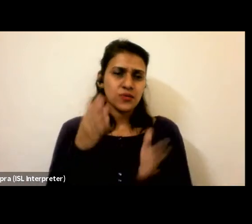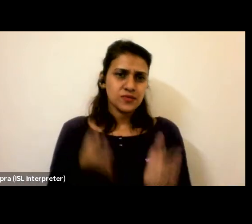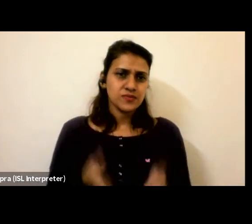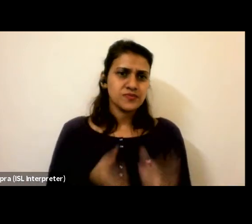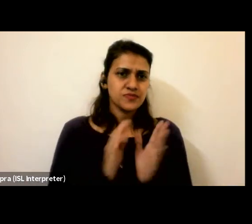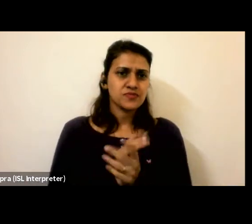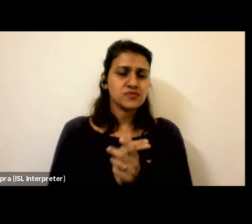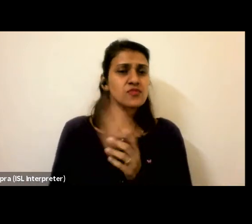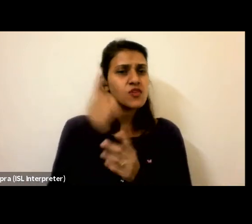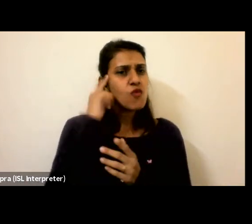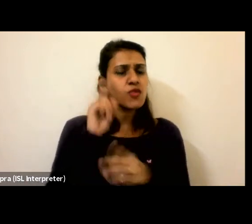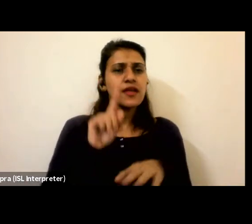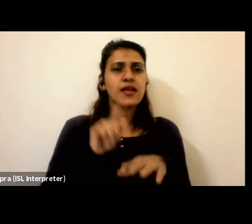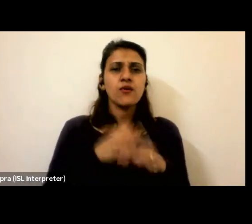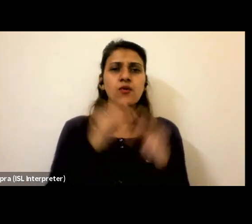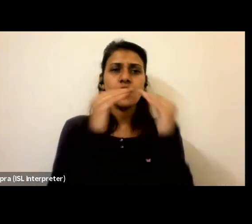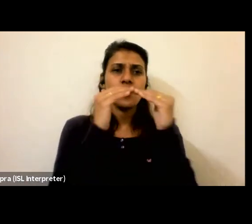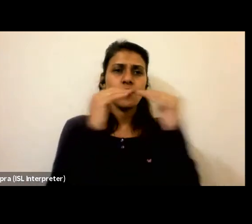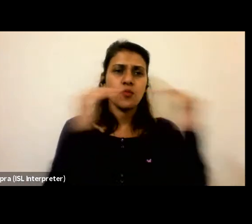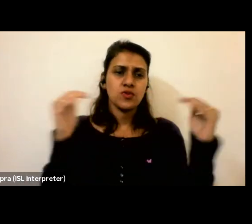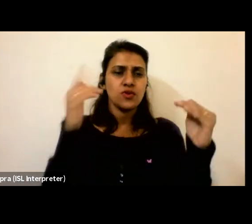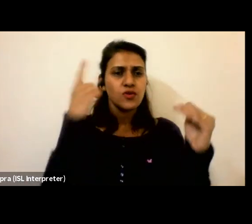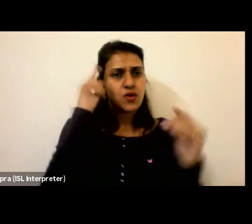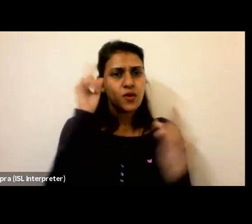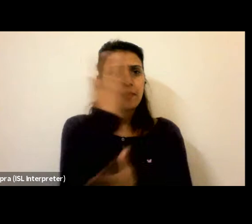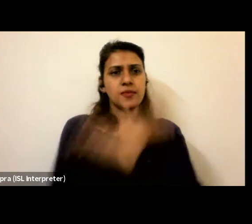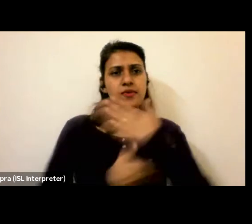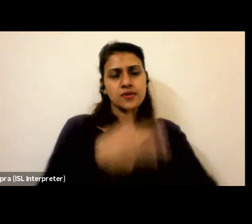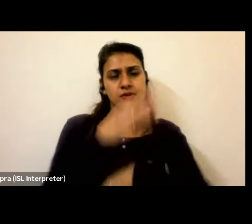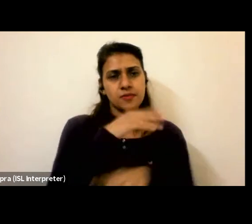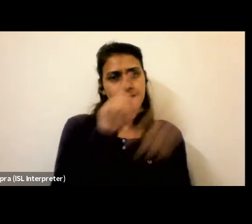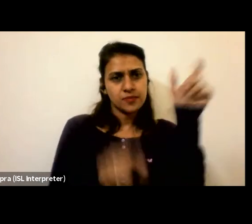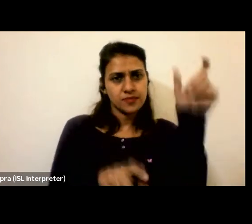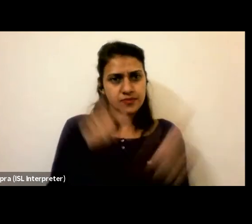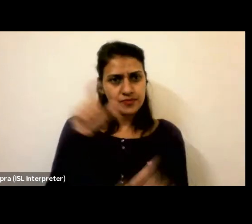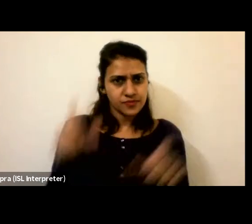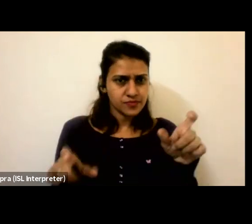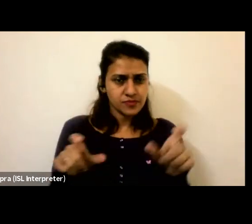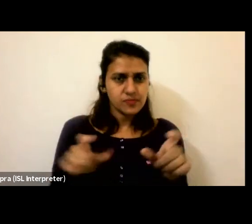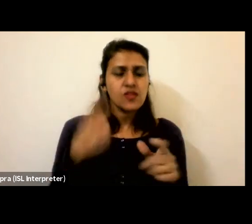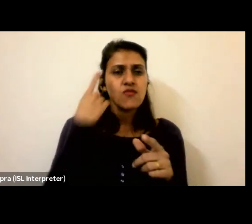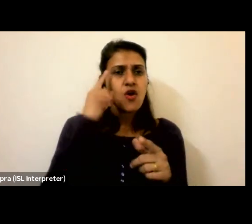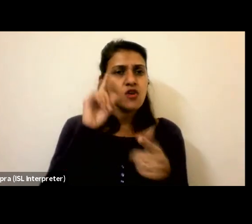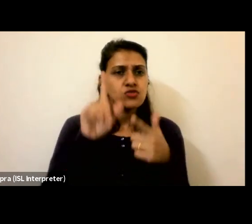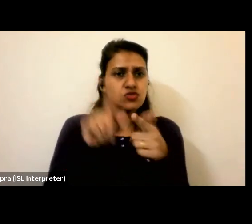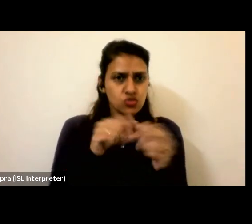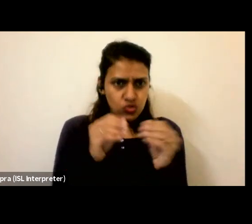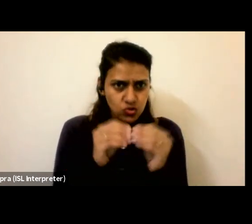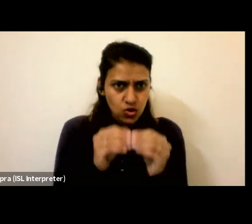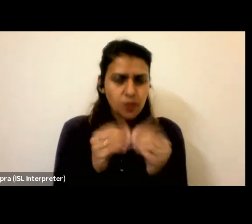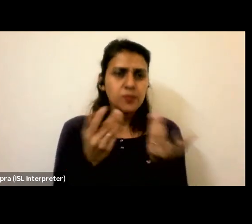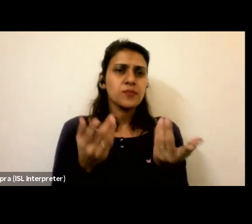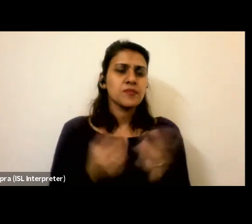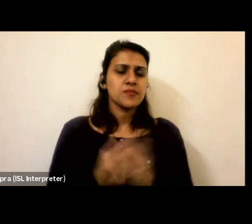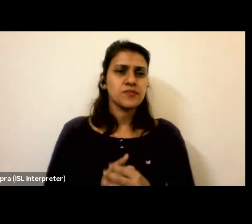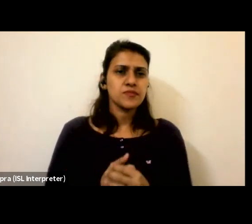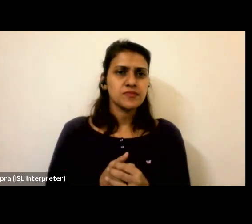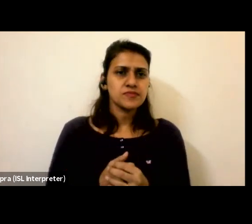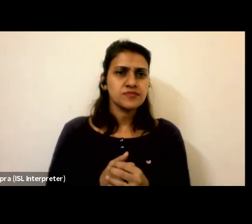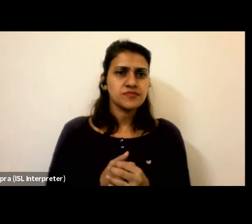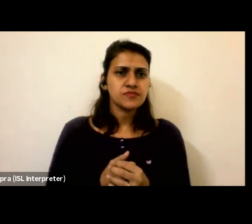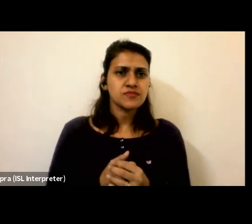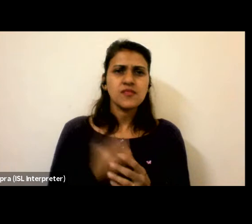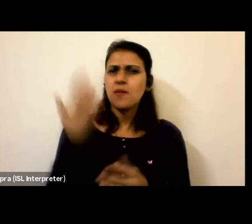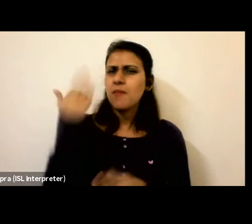on equal opportunities for persons with disabilities in the area of employment at a time when no one was